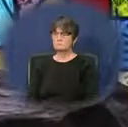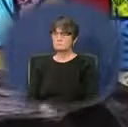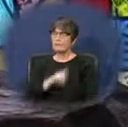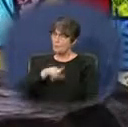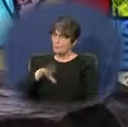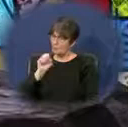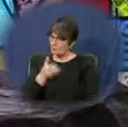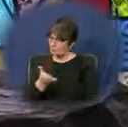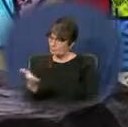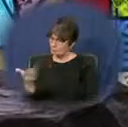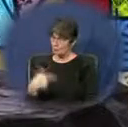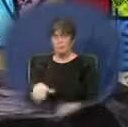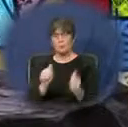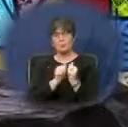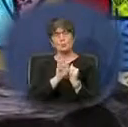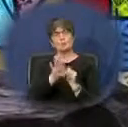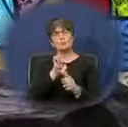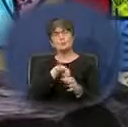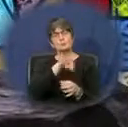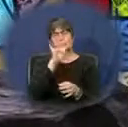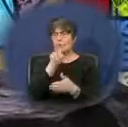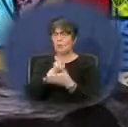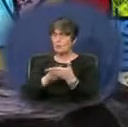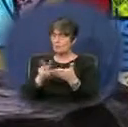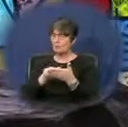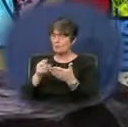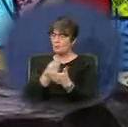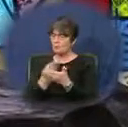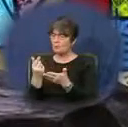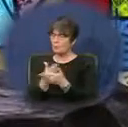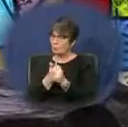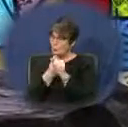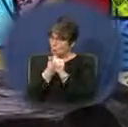The Lord be with you. And with your spirit. A reading from the Holy